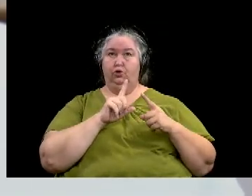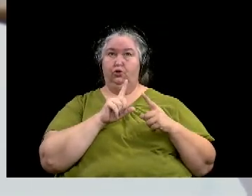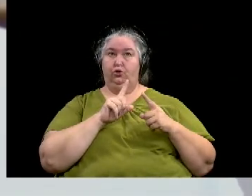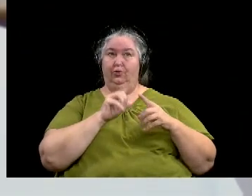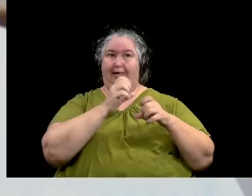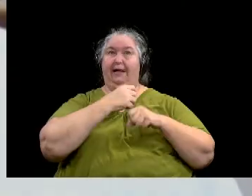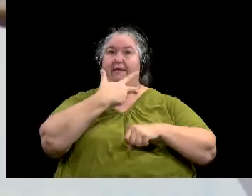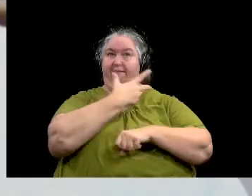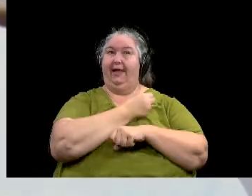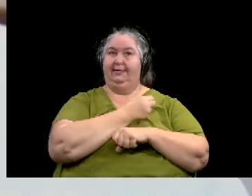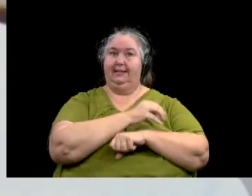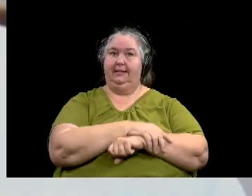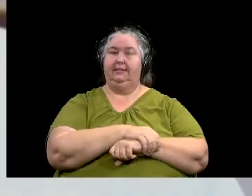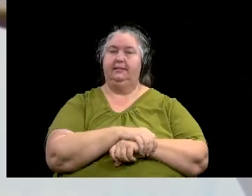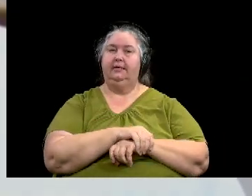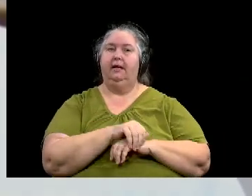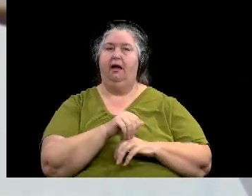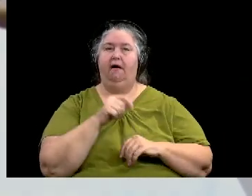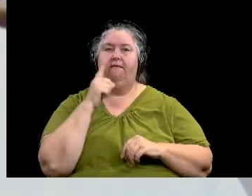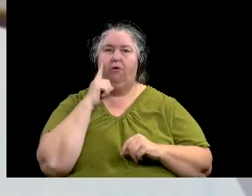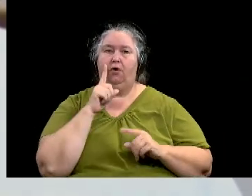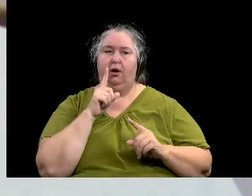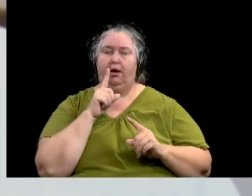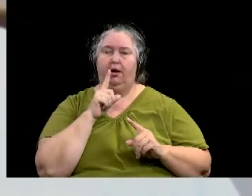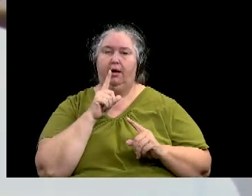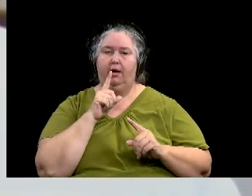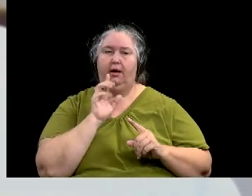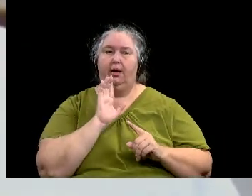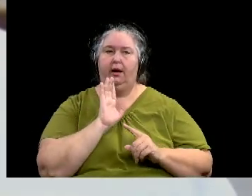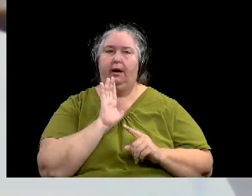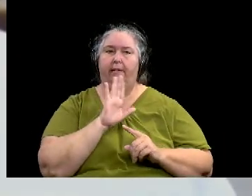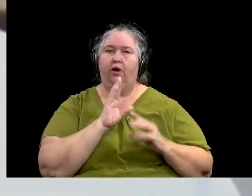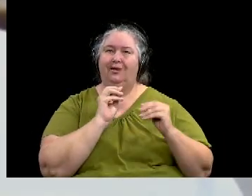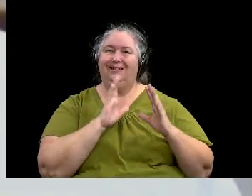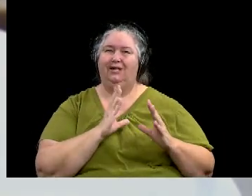for their teachers and staff. I think the